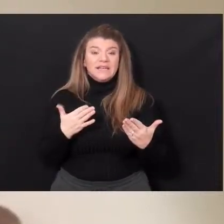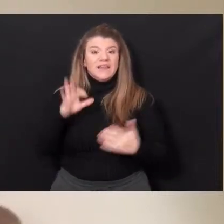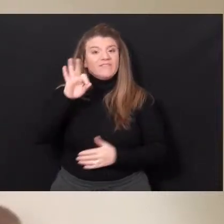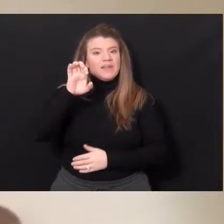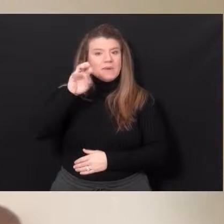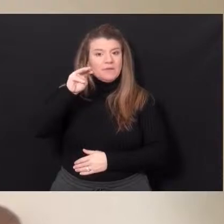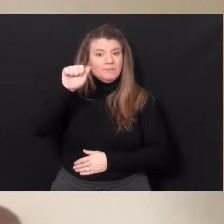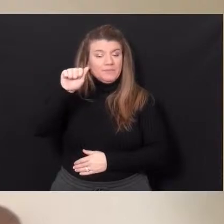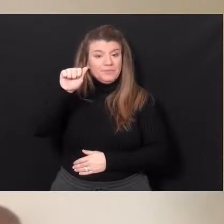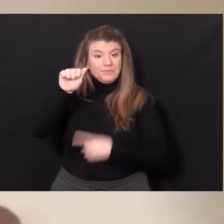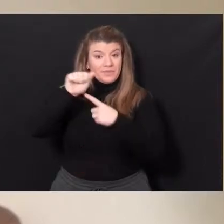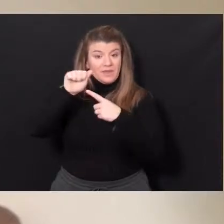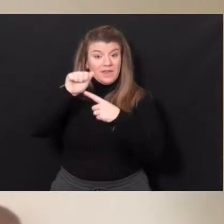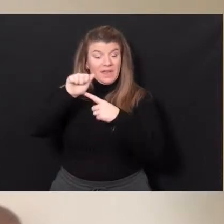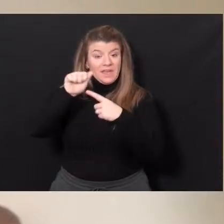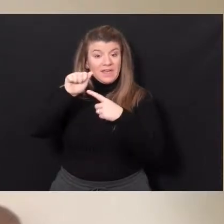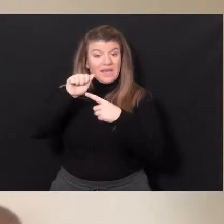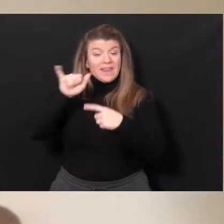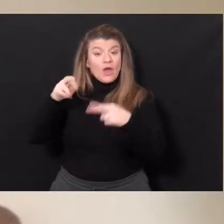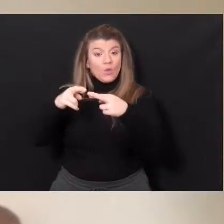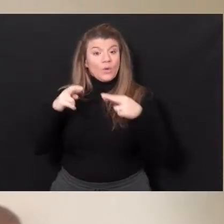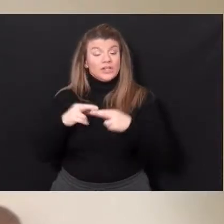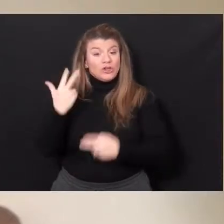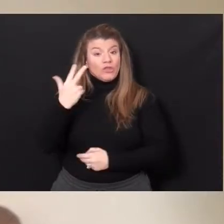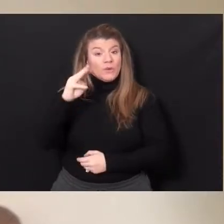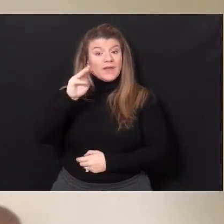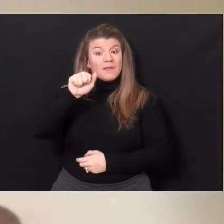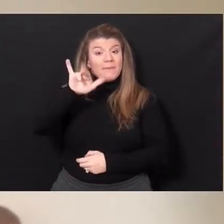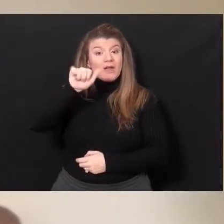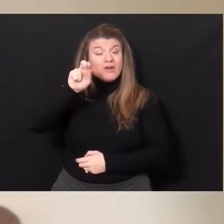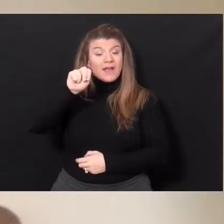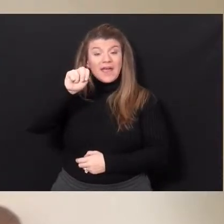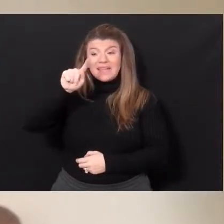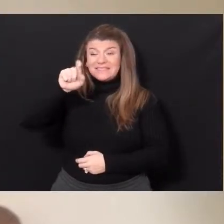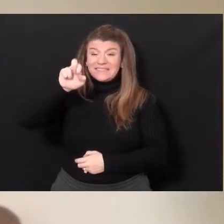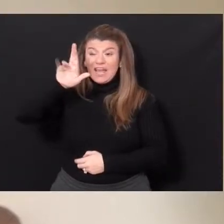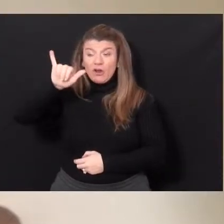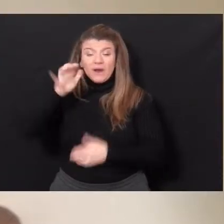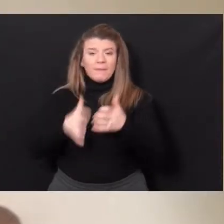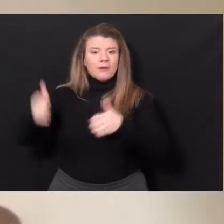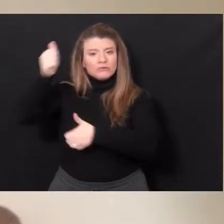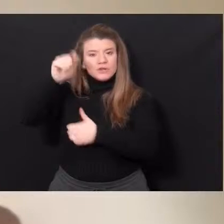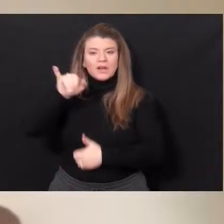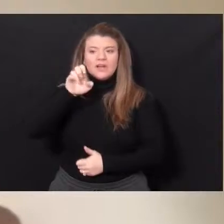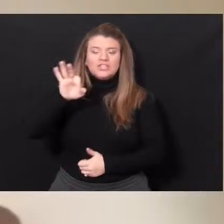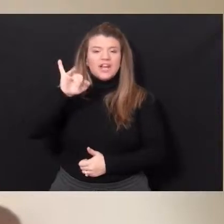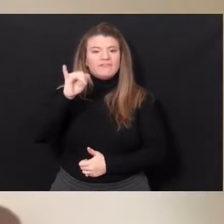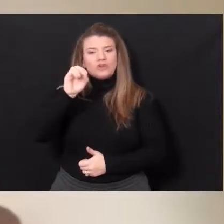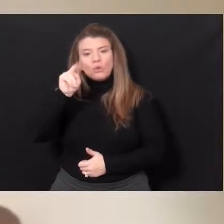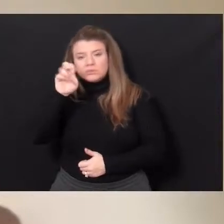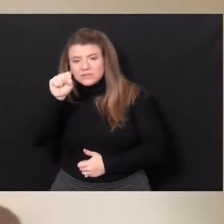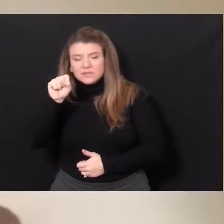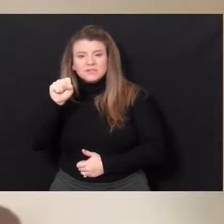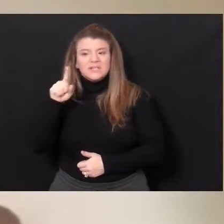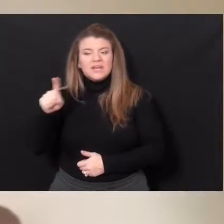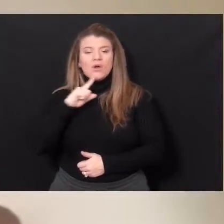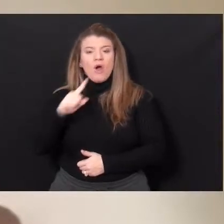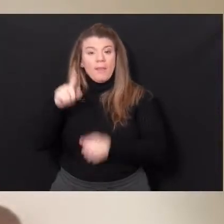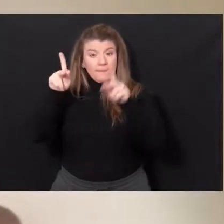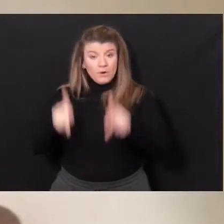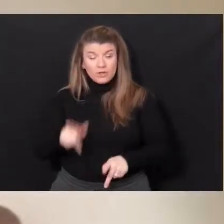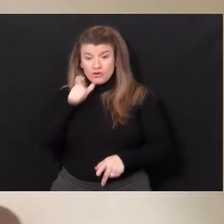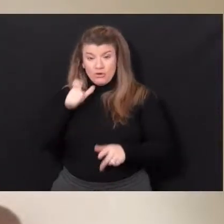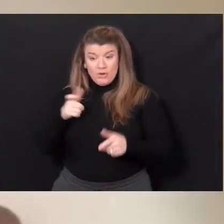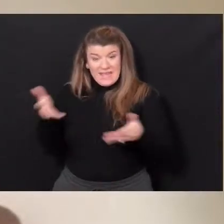FEMA, FEMA Region 3, Mary Ann Tierney, the administrator, Jeff Jones, who's our FEMA rep on the ground in